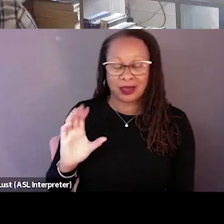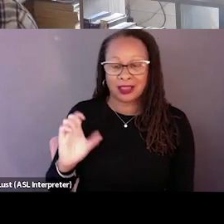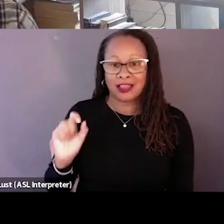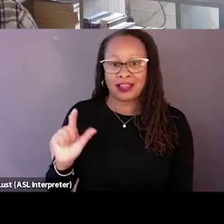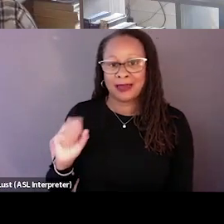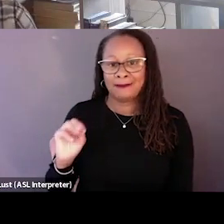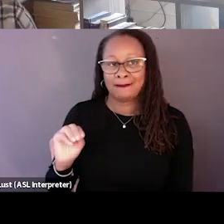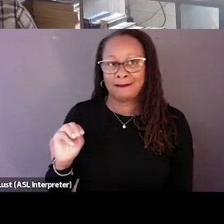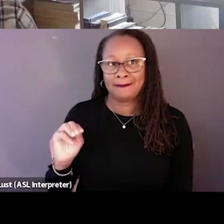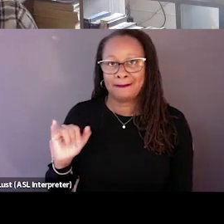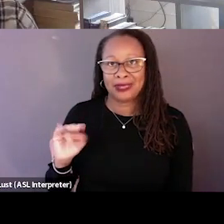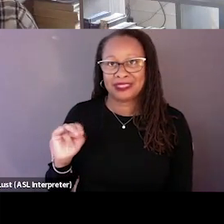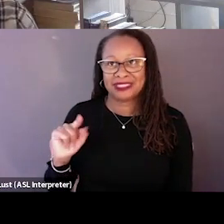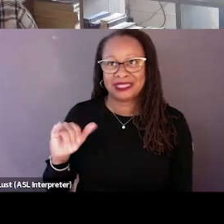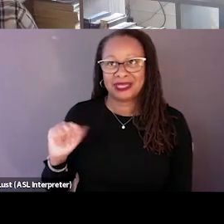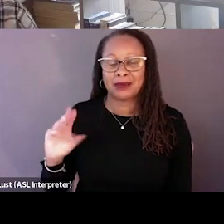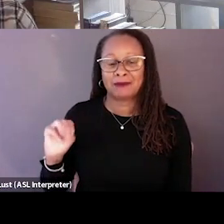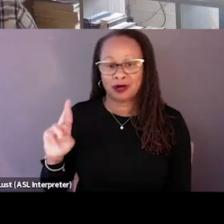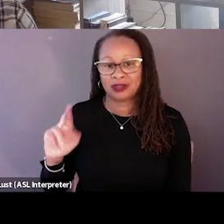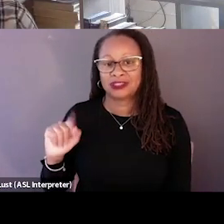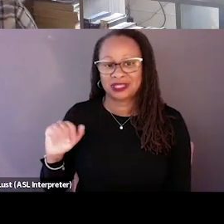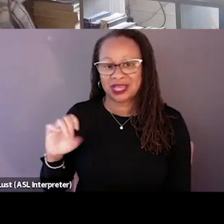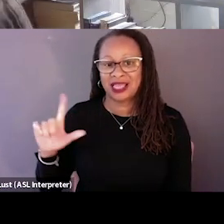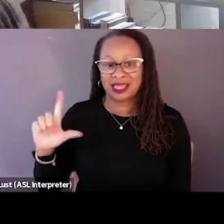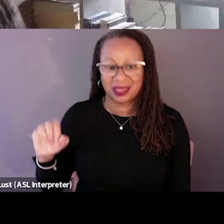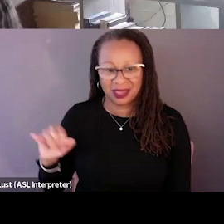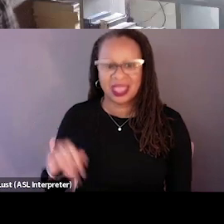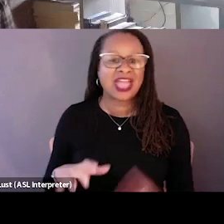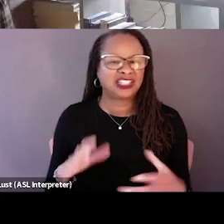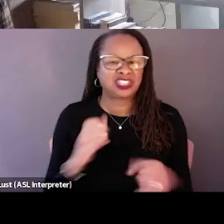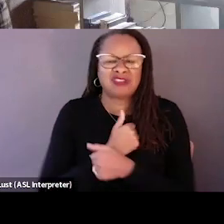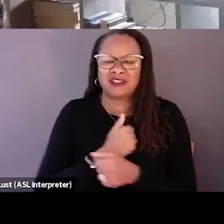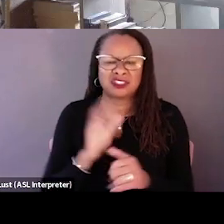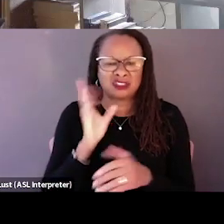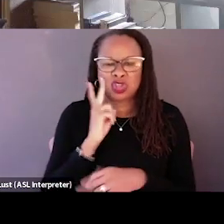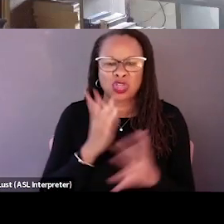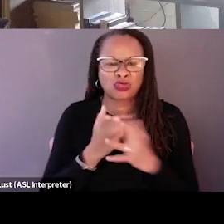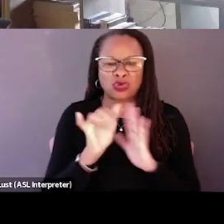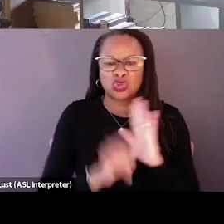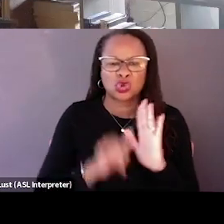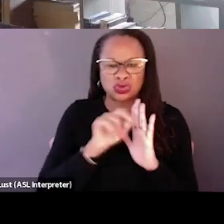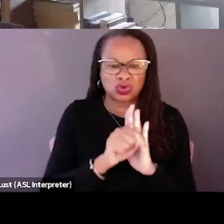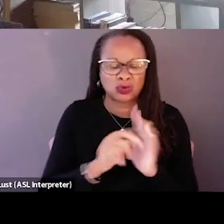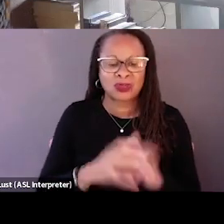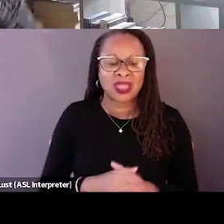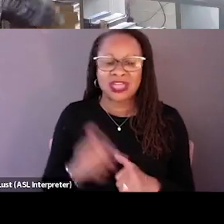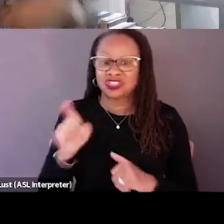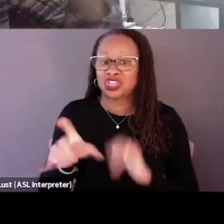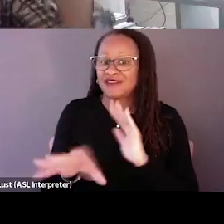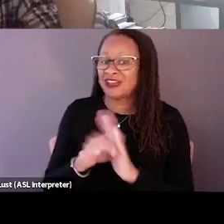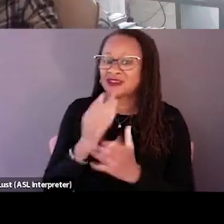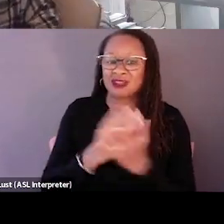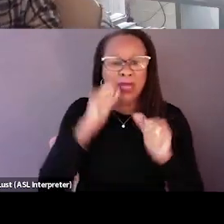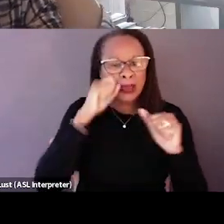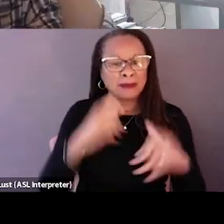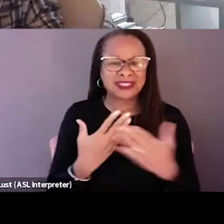who she loves to dig through YouTube. And so she found some amazing